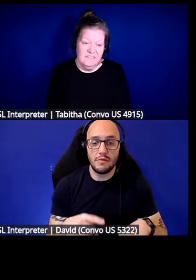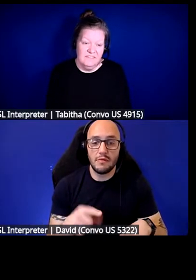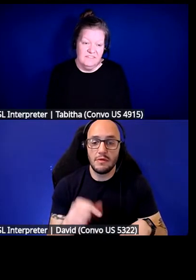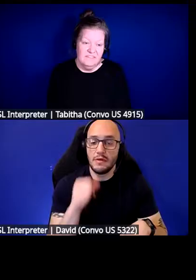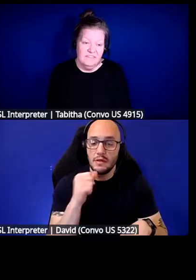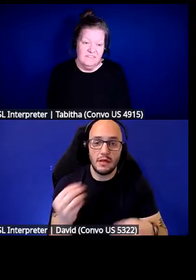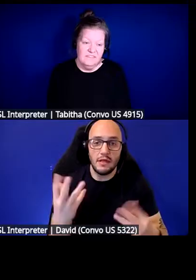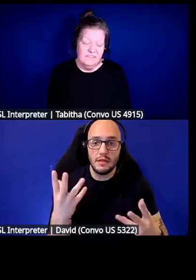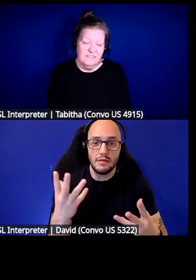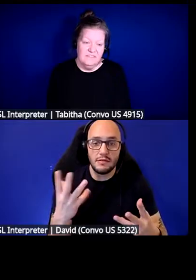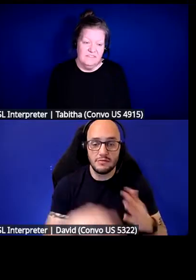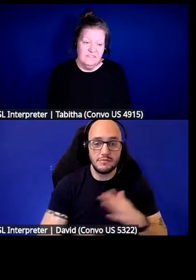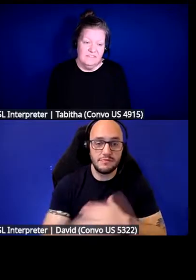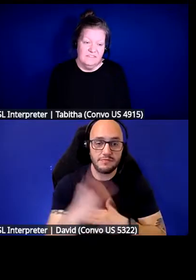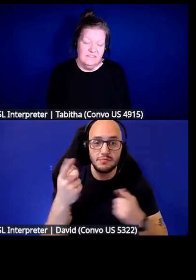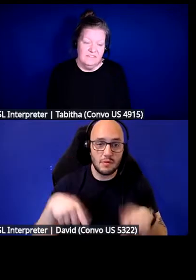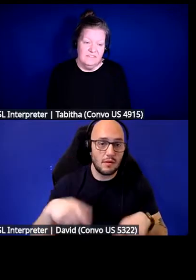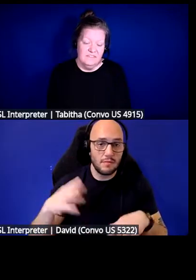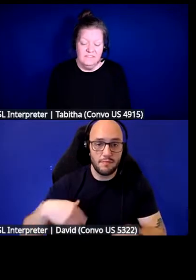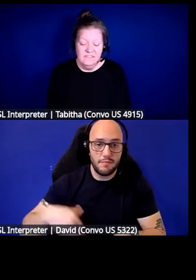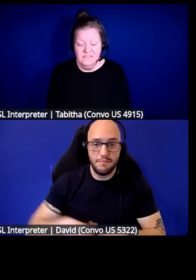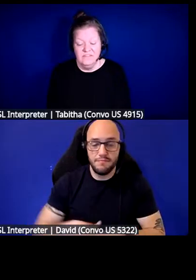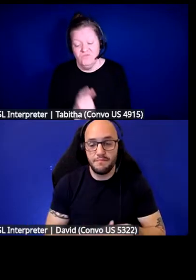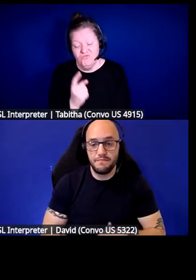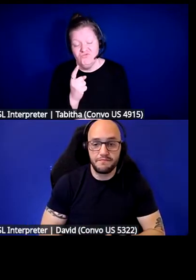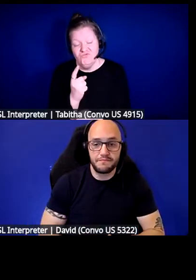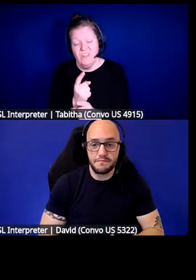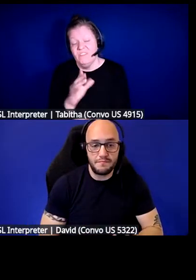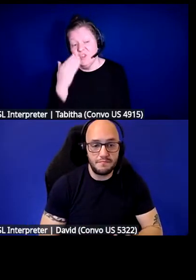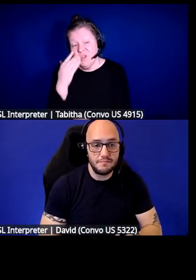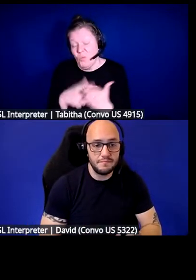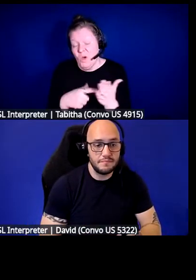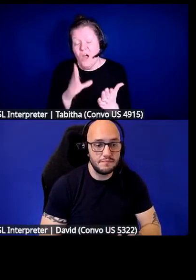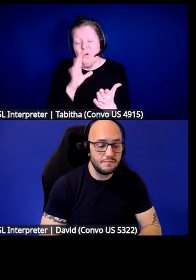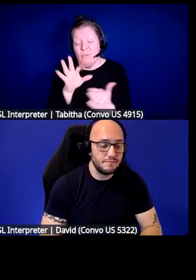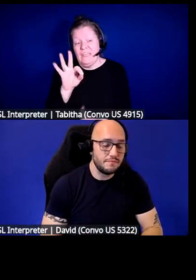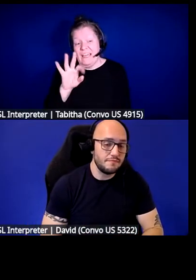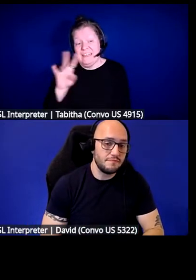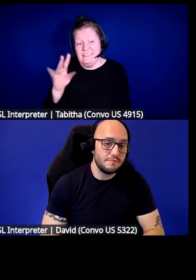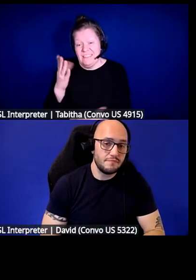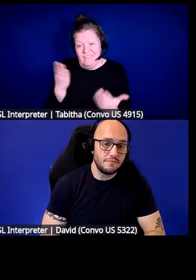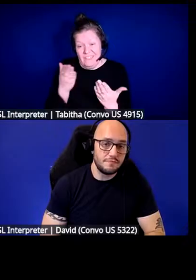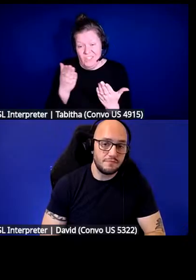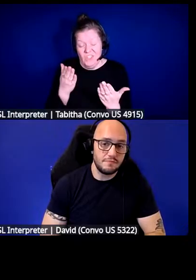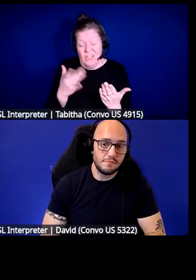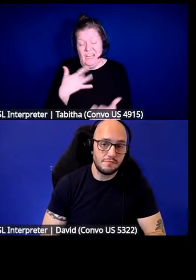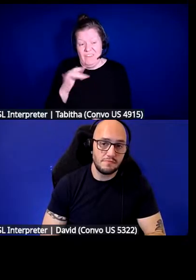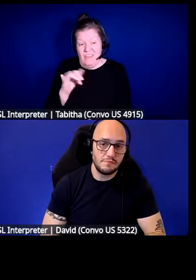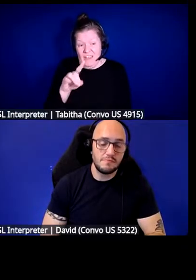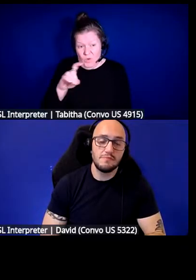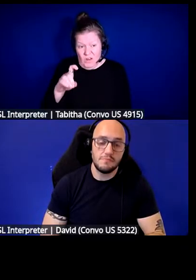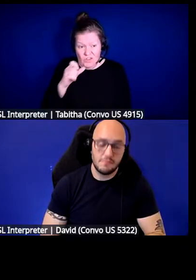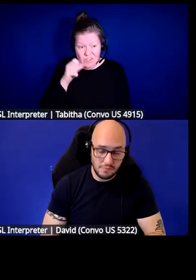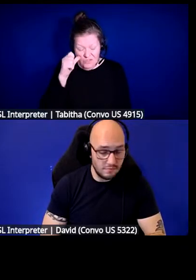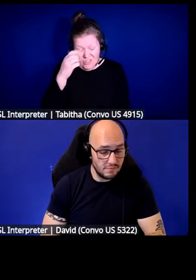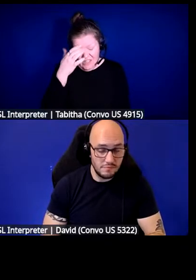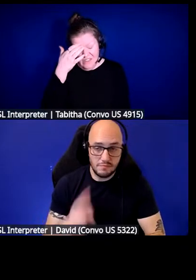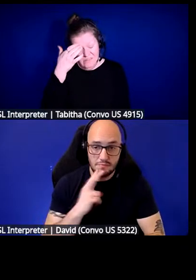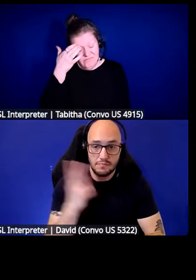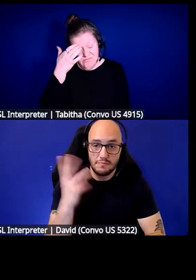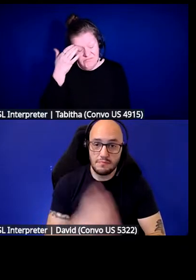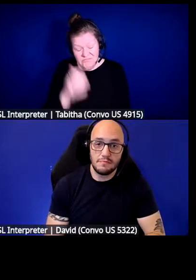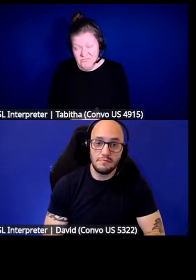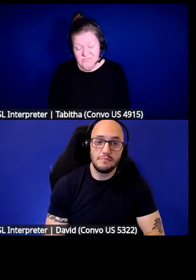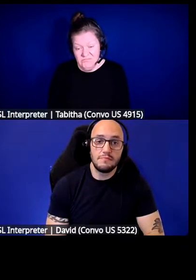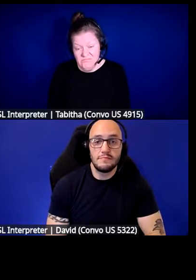sunrise hasn't happened where I am yet. Um, Right. And you know what? It's going to be 97 here, and it felt like see, 100 yesterday.